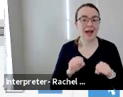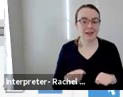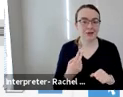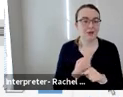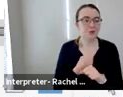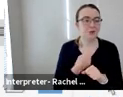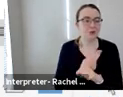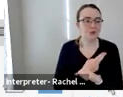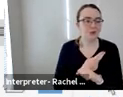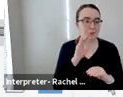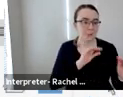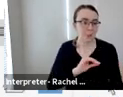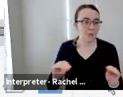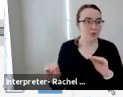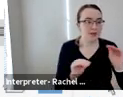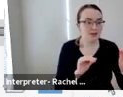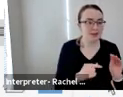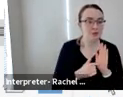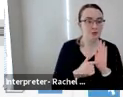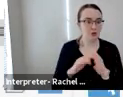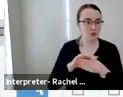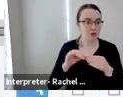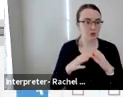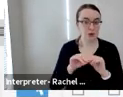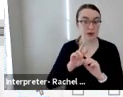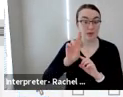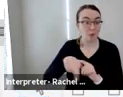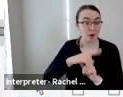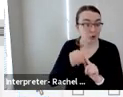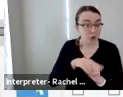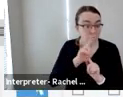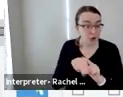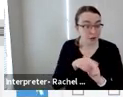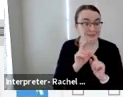movement. So the prop turns,